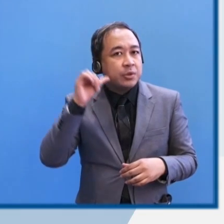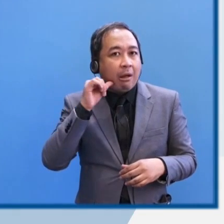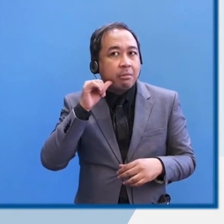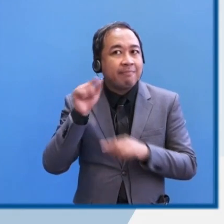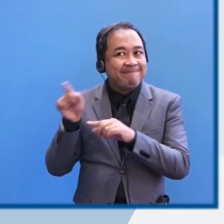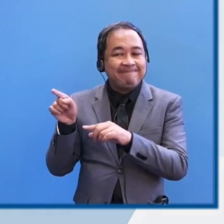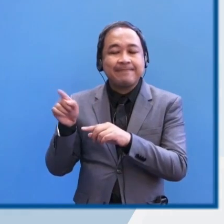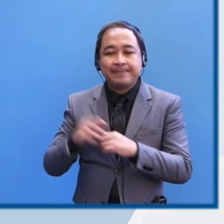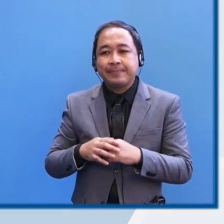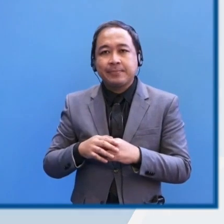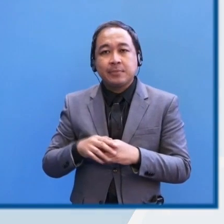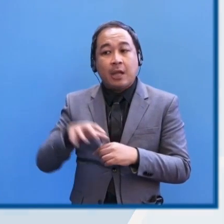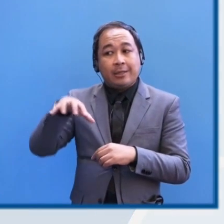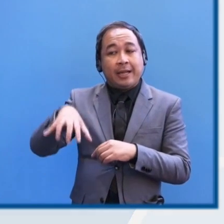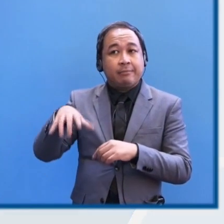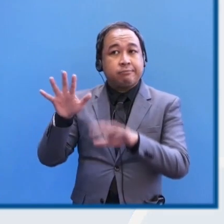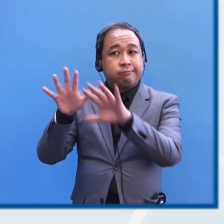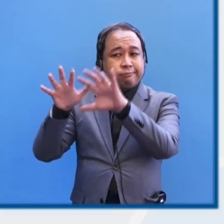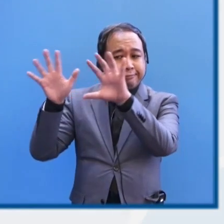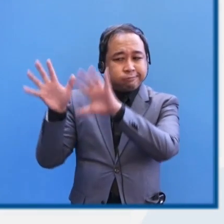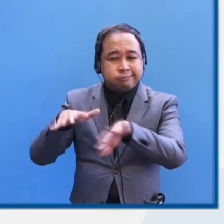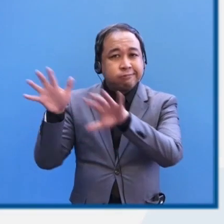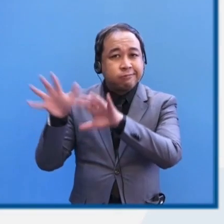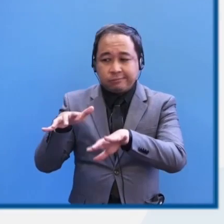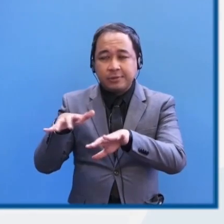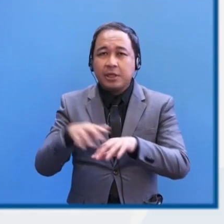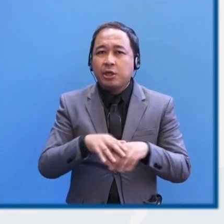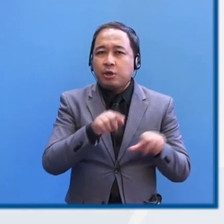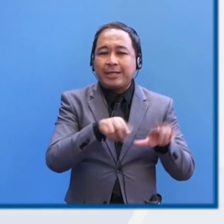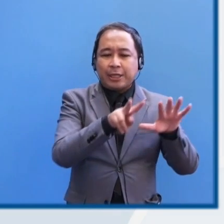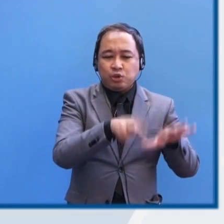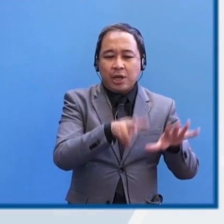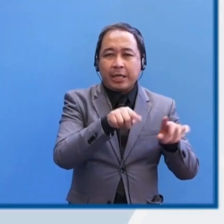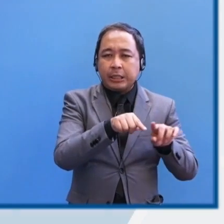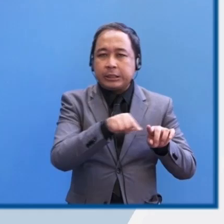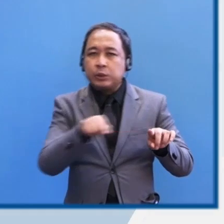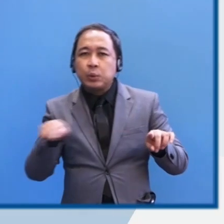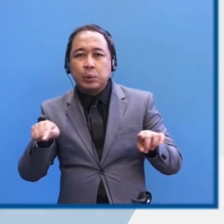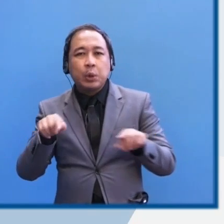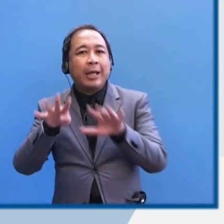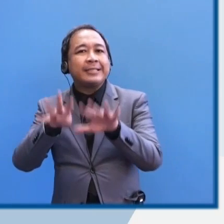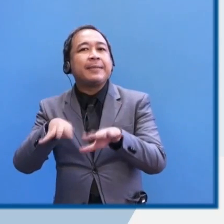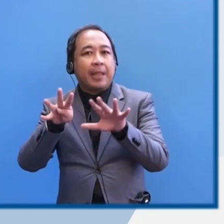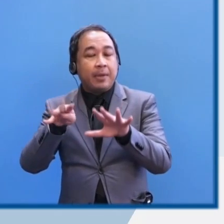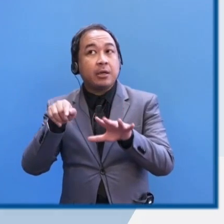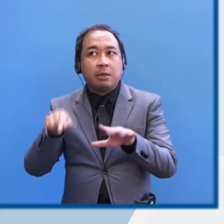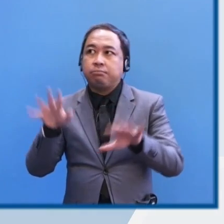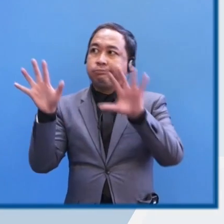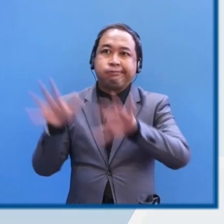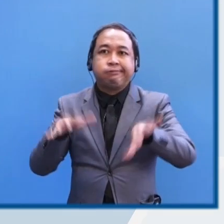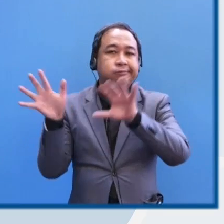in season rain, from July to September, if the heavy rain became, we know that there are